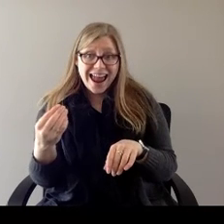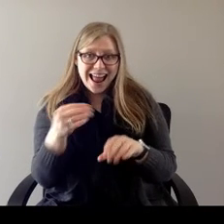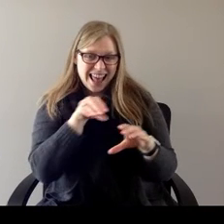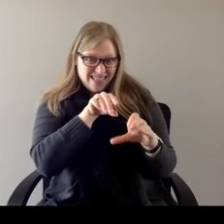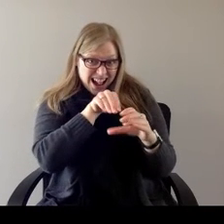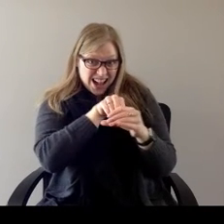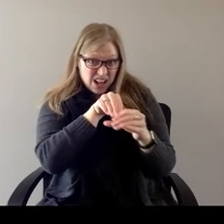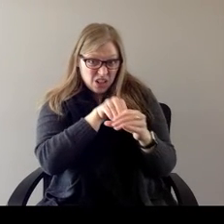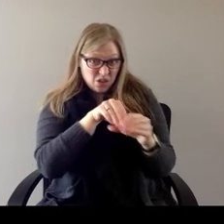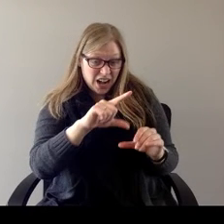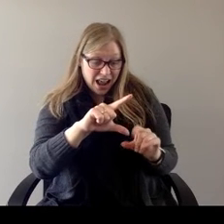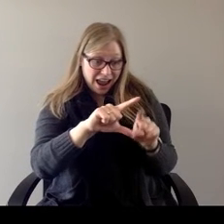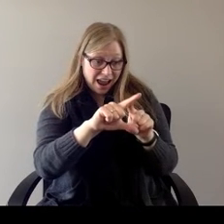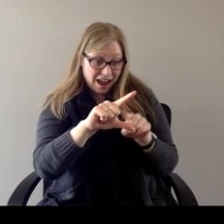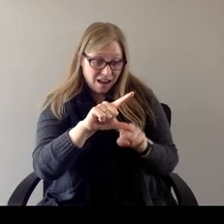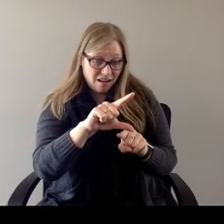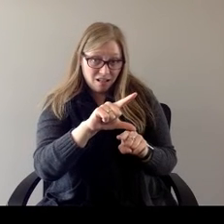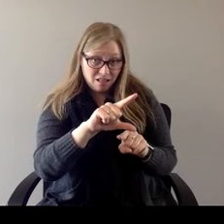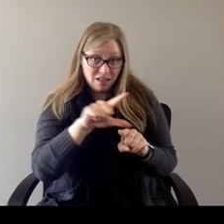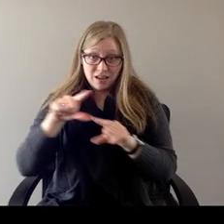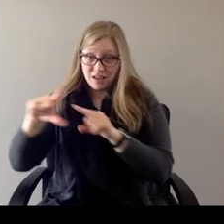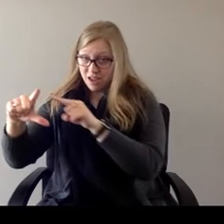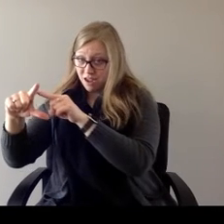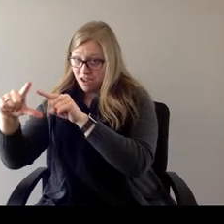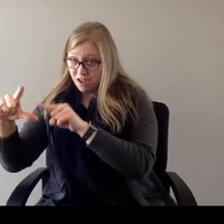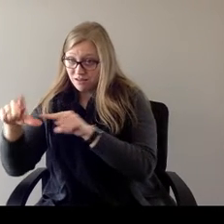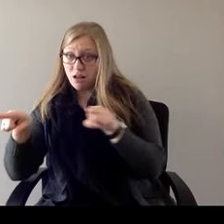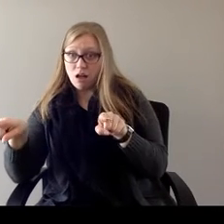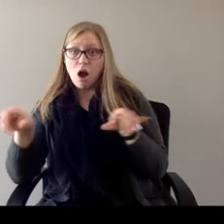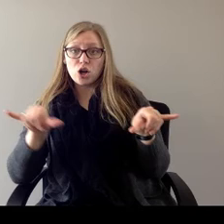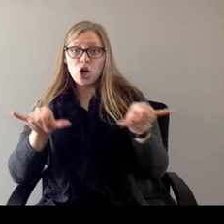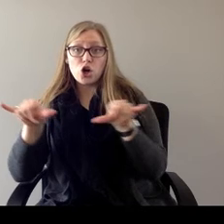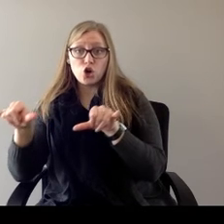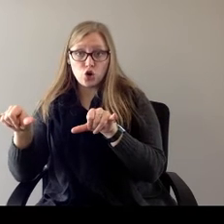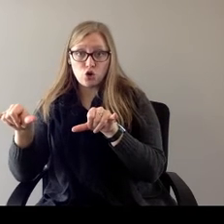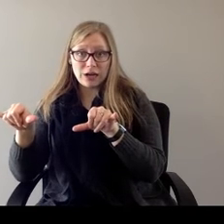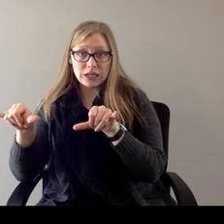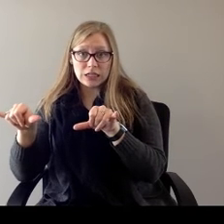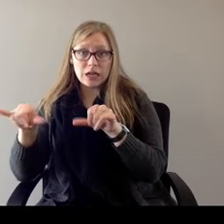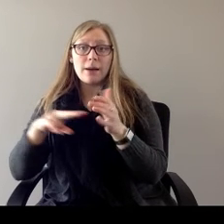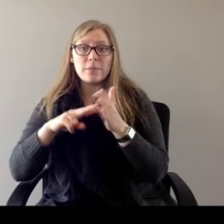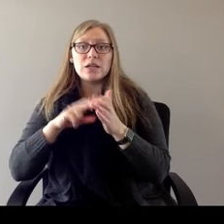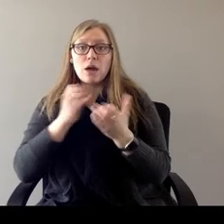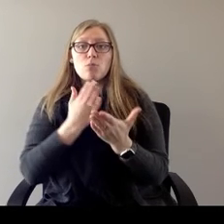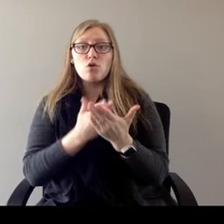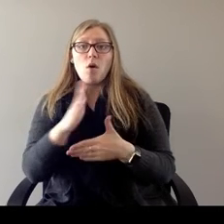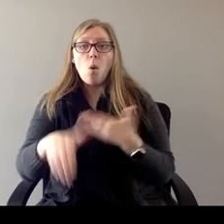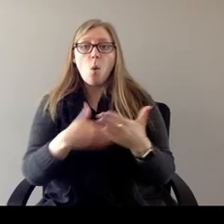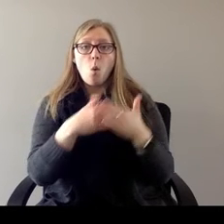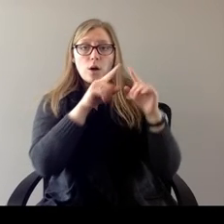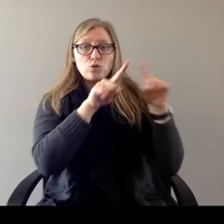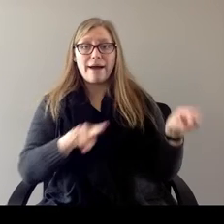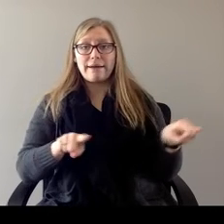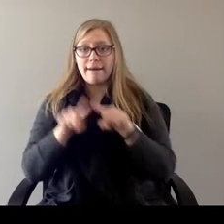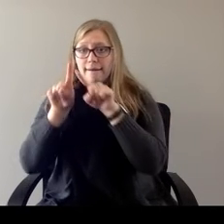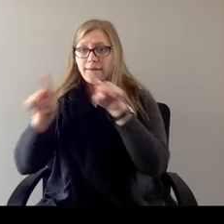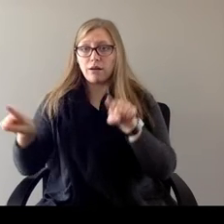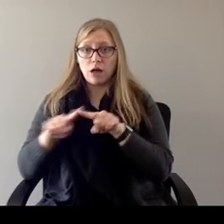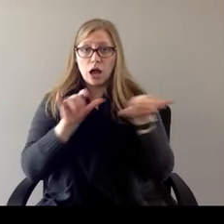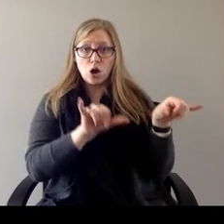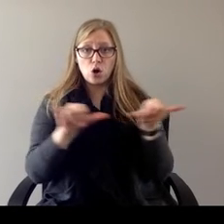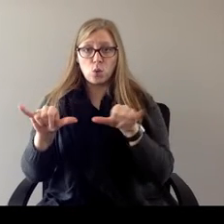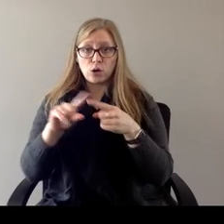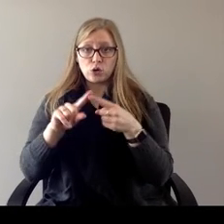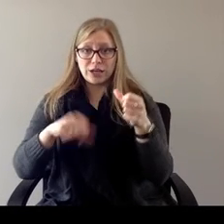also congruent. And so this is the side angle side congruence postulate. And you can see on our